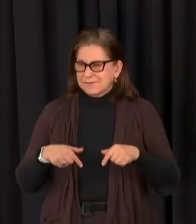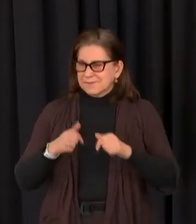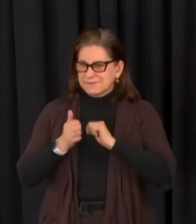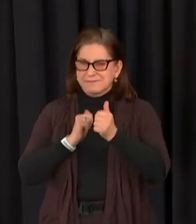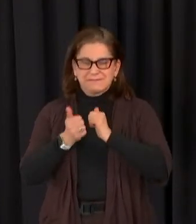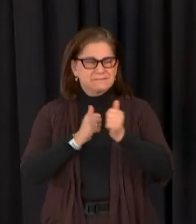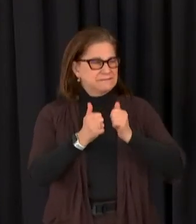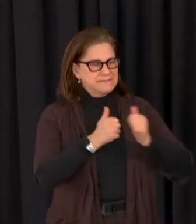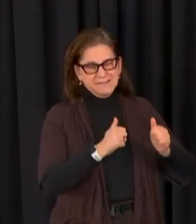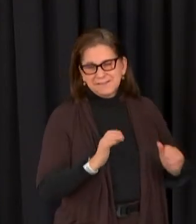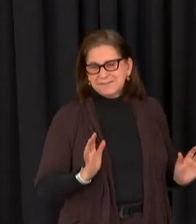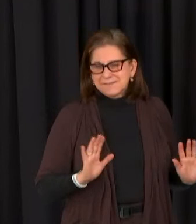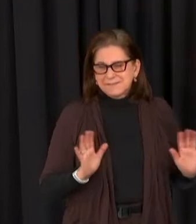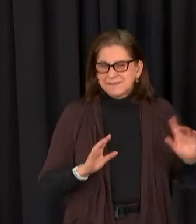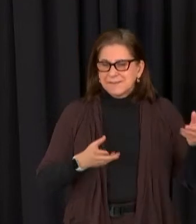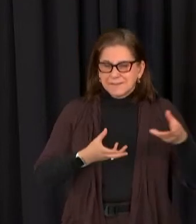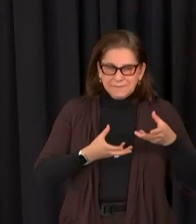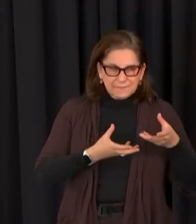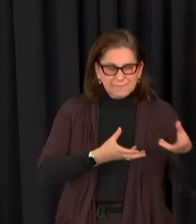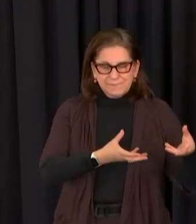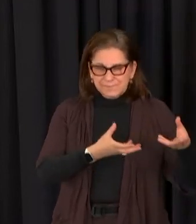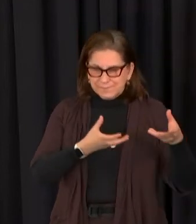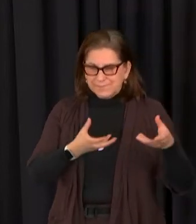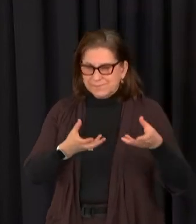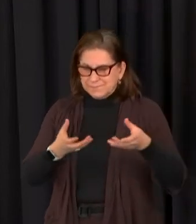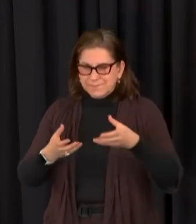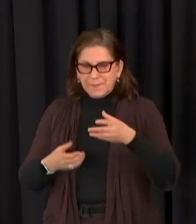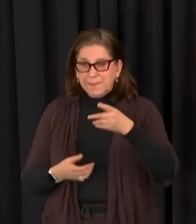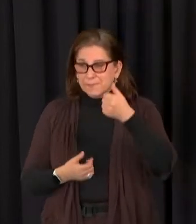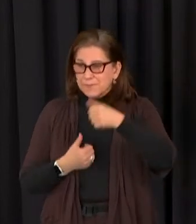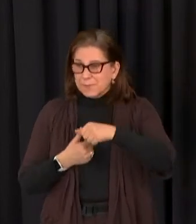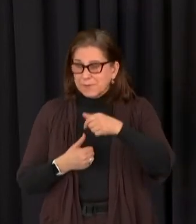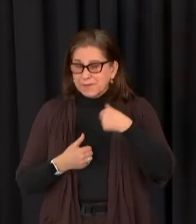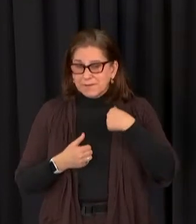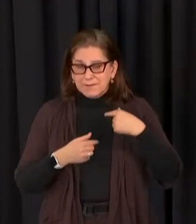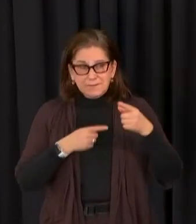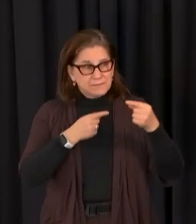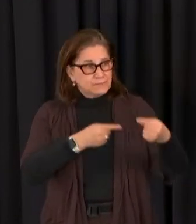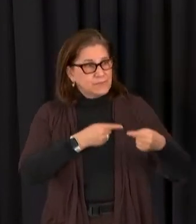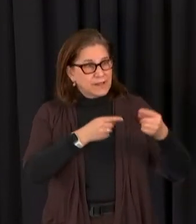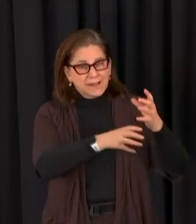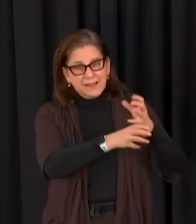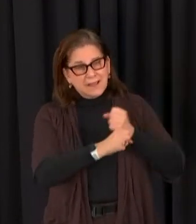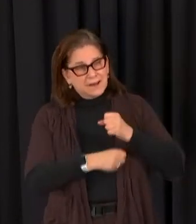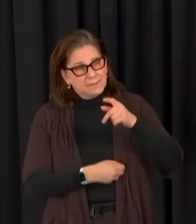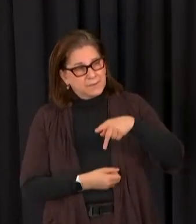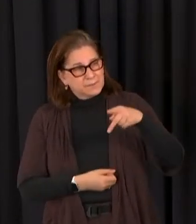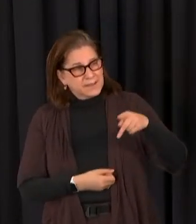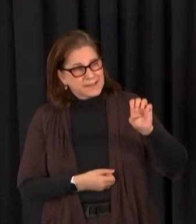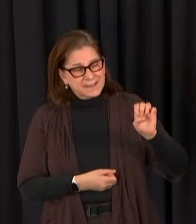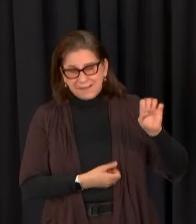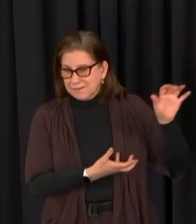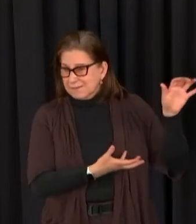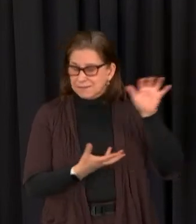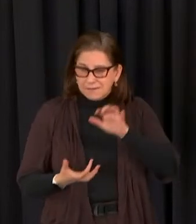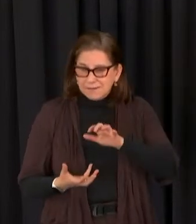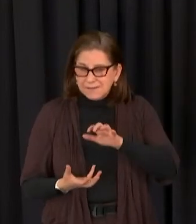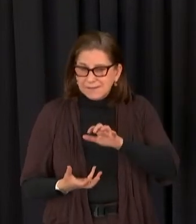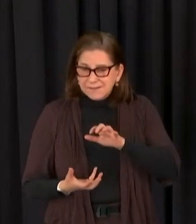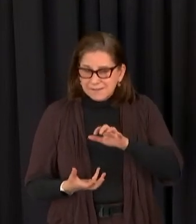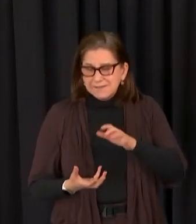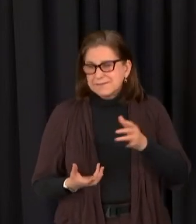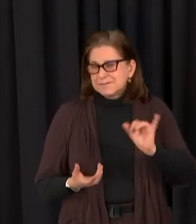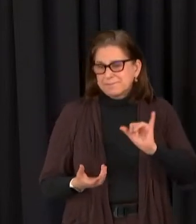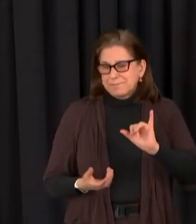what that was like when we were all scrambling for PPE. It doesn't make a lot of sense. It drives up the prices and it leads